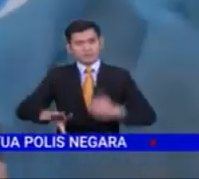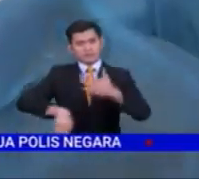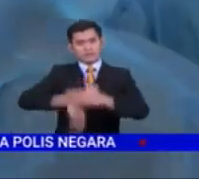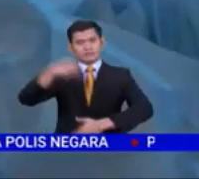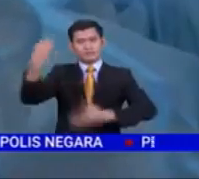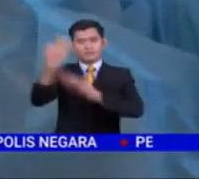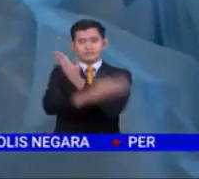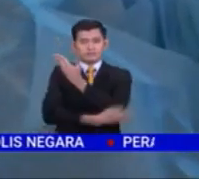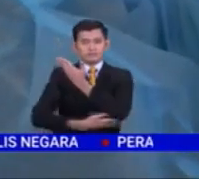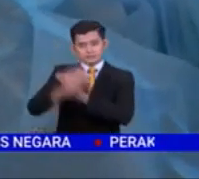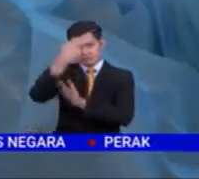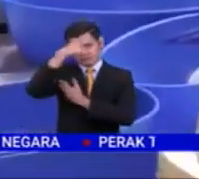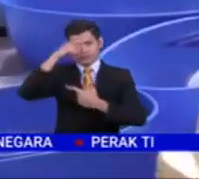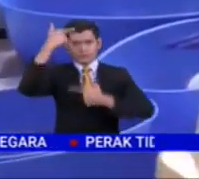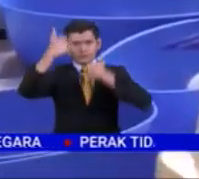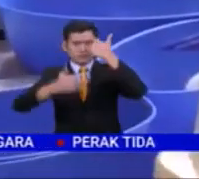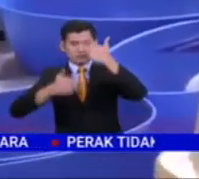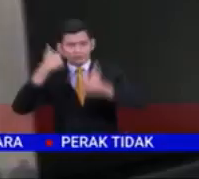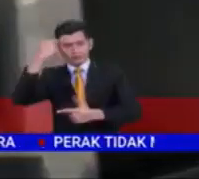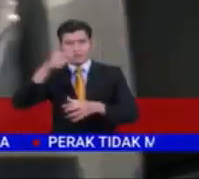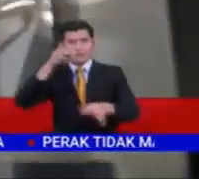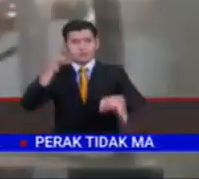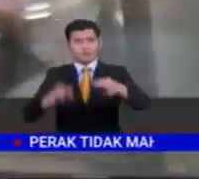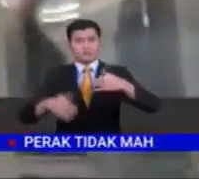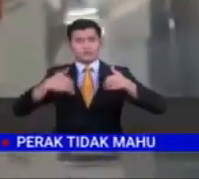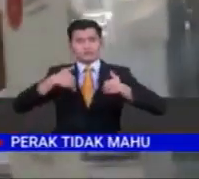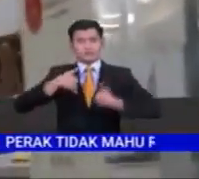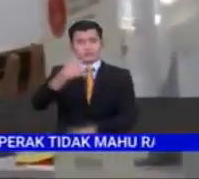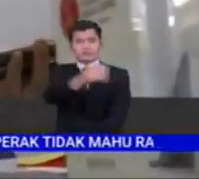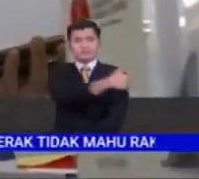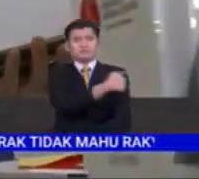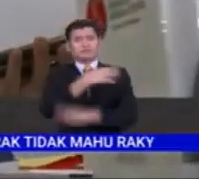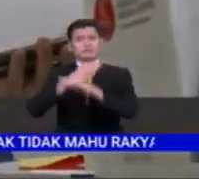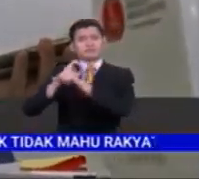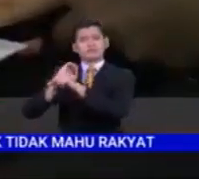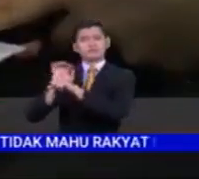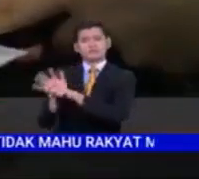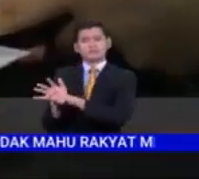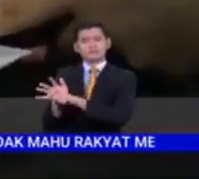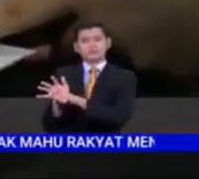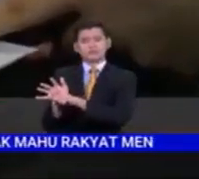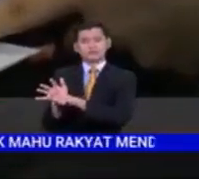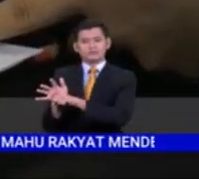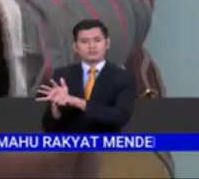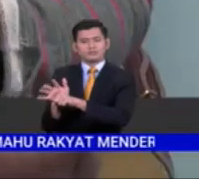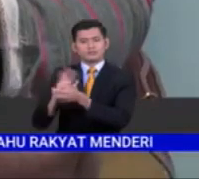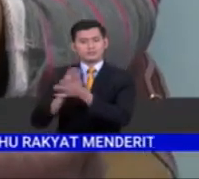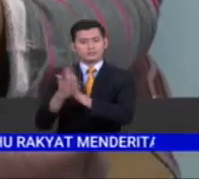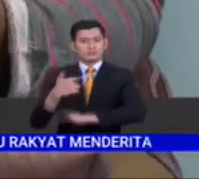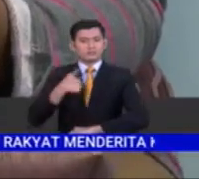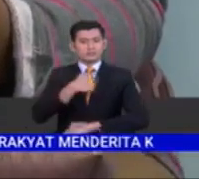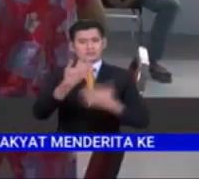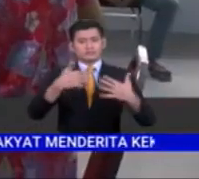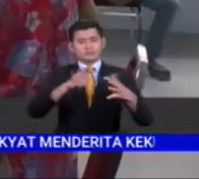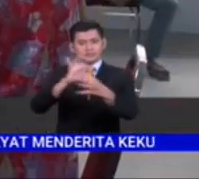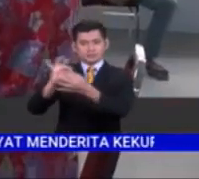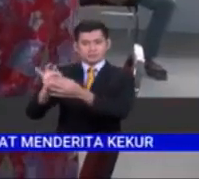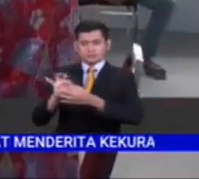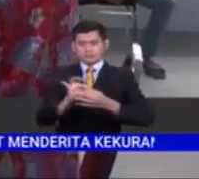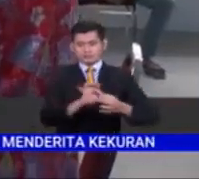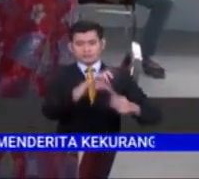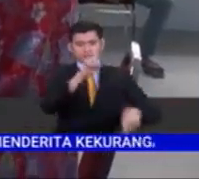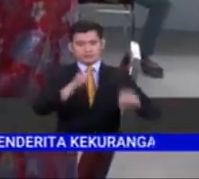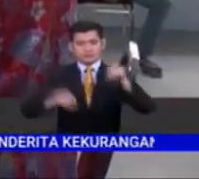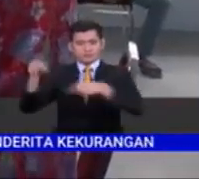lanes as vaccination improves over time. Indeed, each country has made